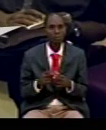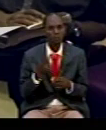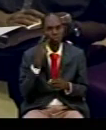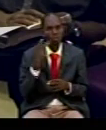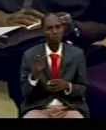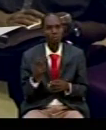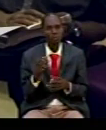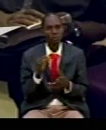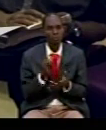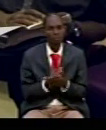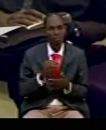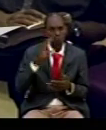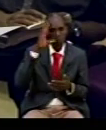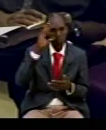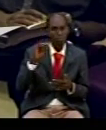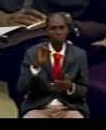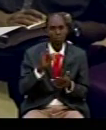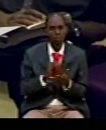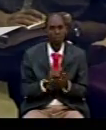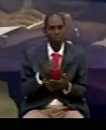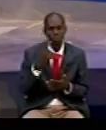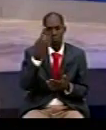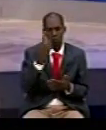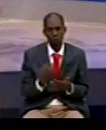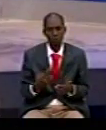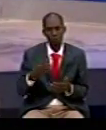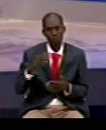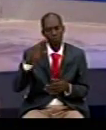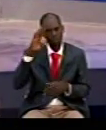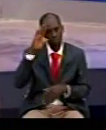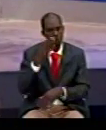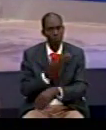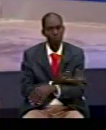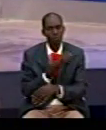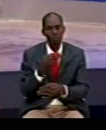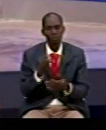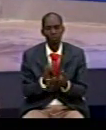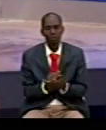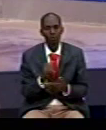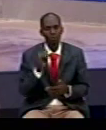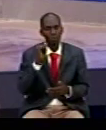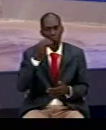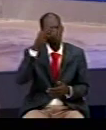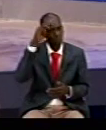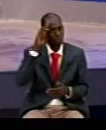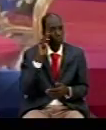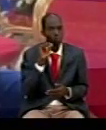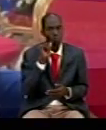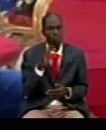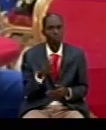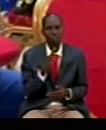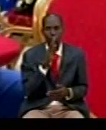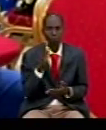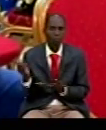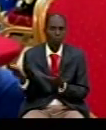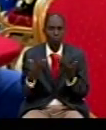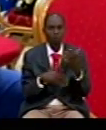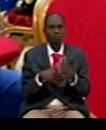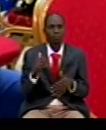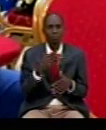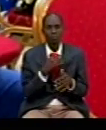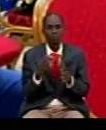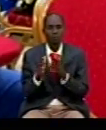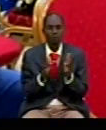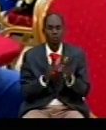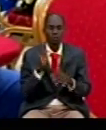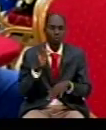that boy, the only child of the mother, a widow, being carried out. And Jesus touched